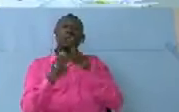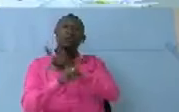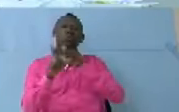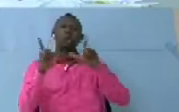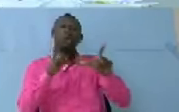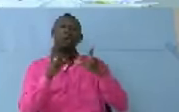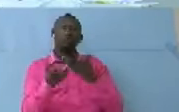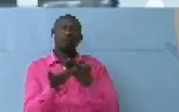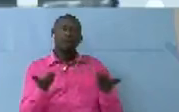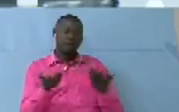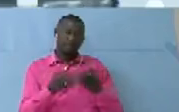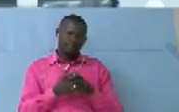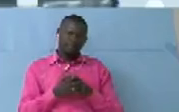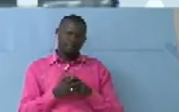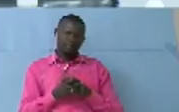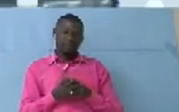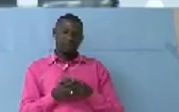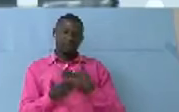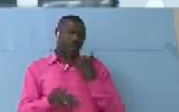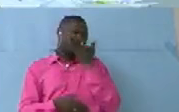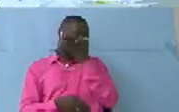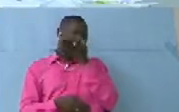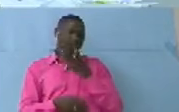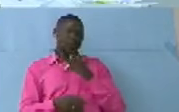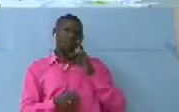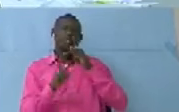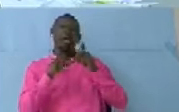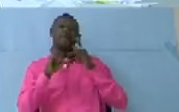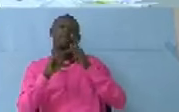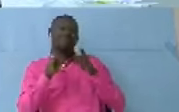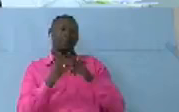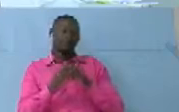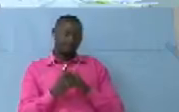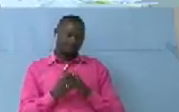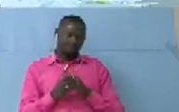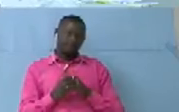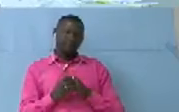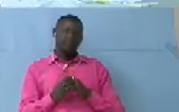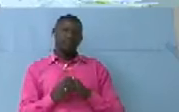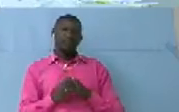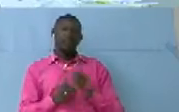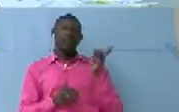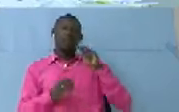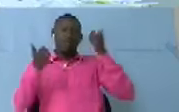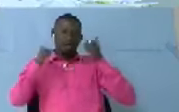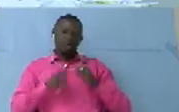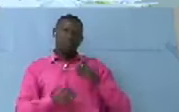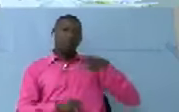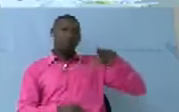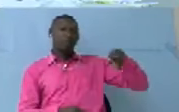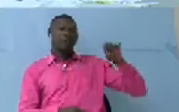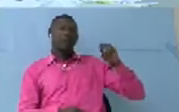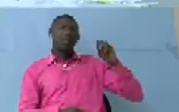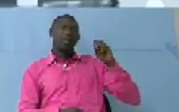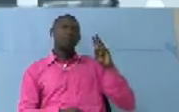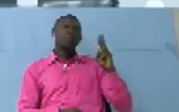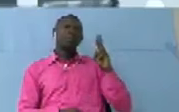you mean to it. Iba Kanifine. They are in Kanifine. And what happened at the PIU? We got a PIU,